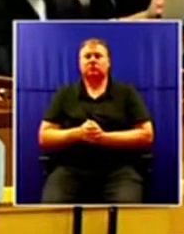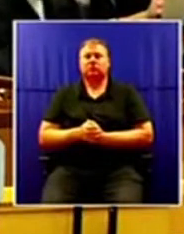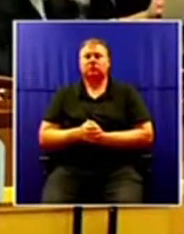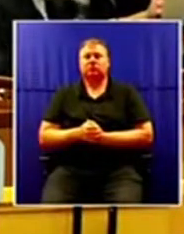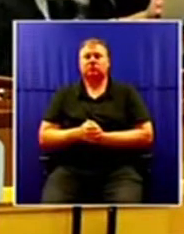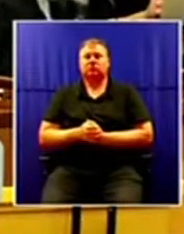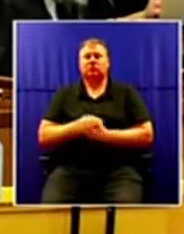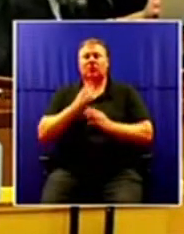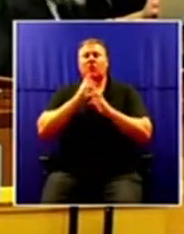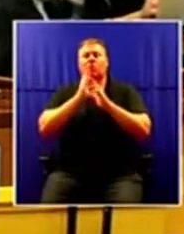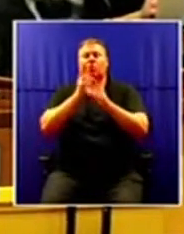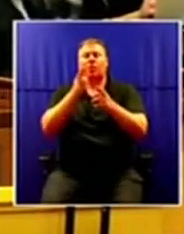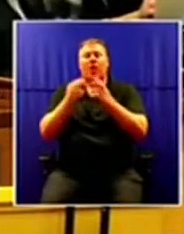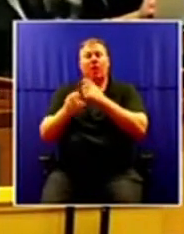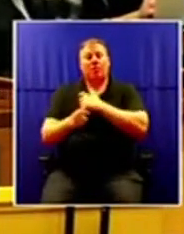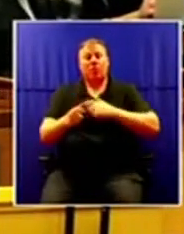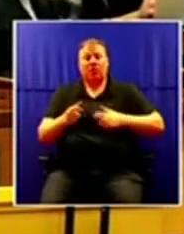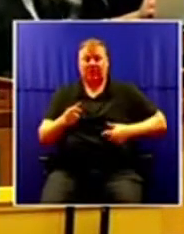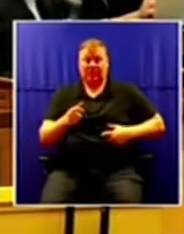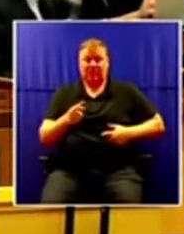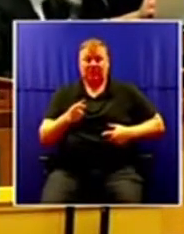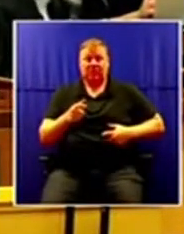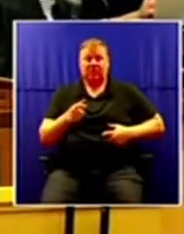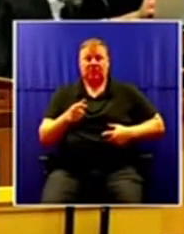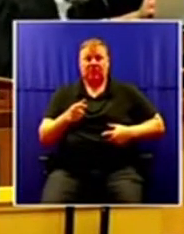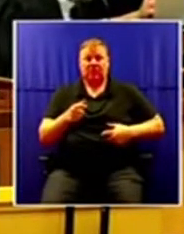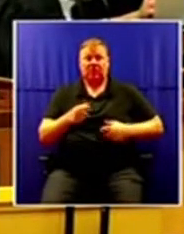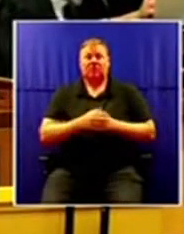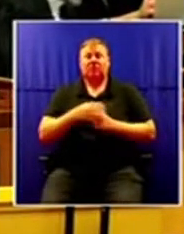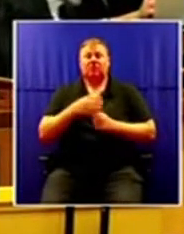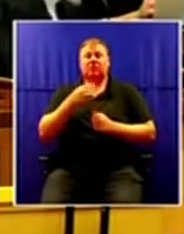Reply by the president to the debate on the State of the Nation address.